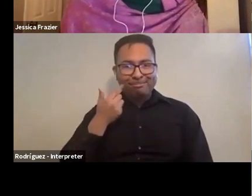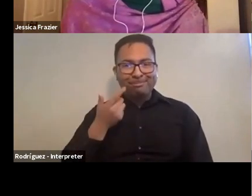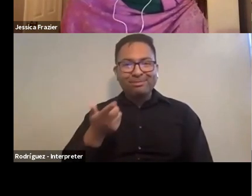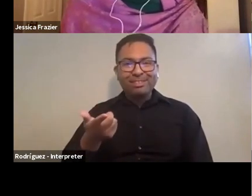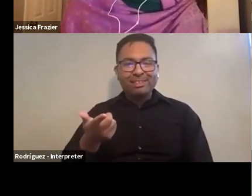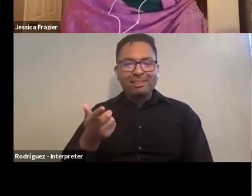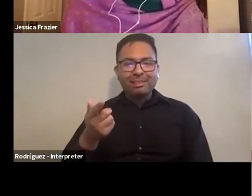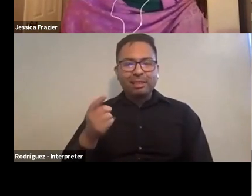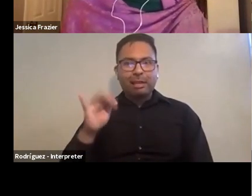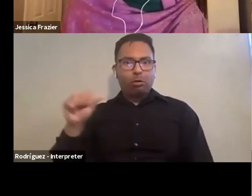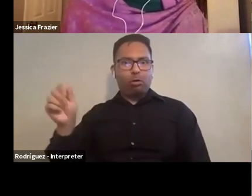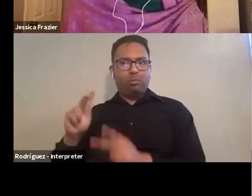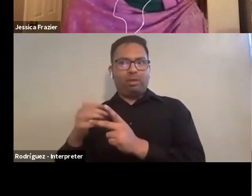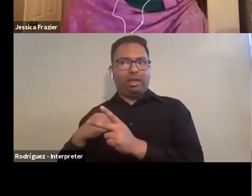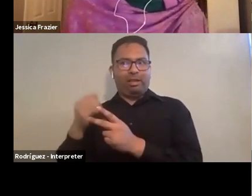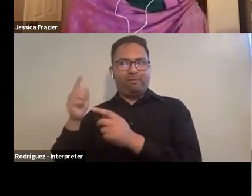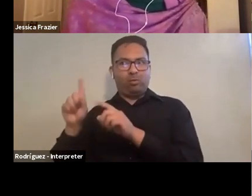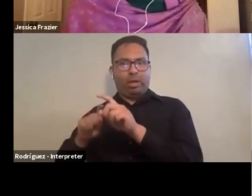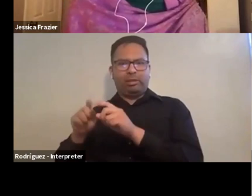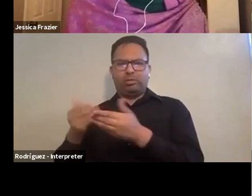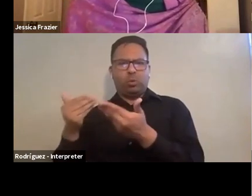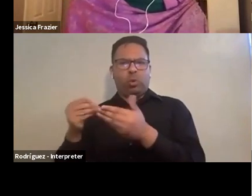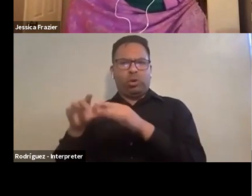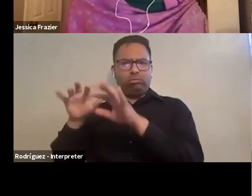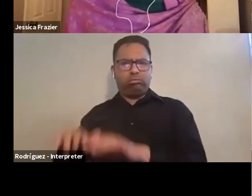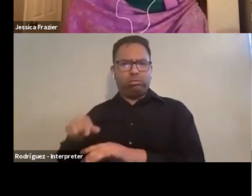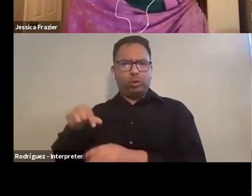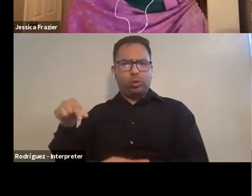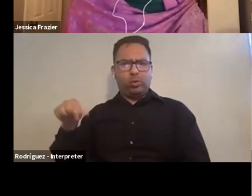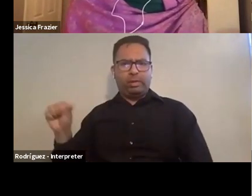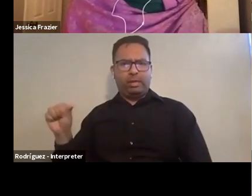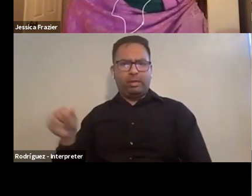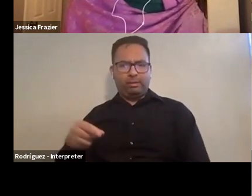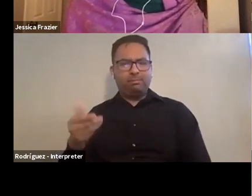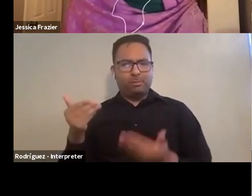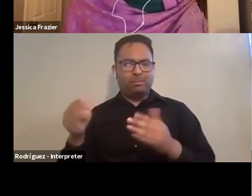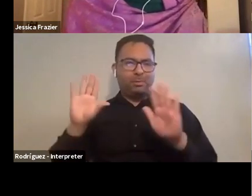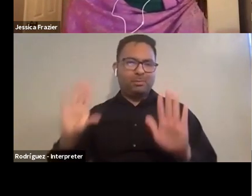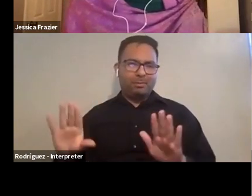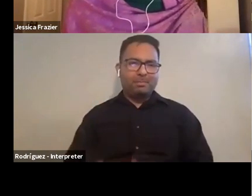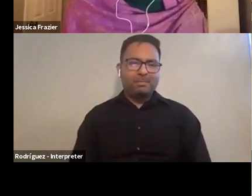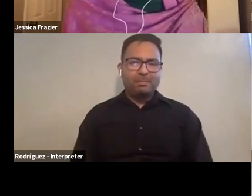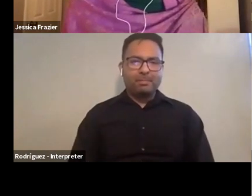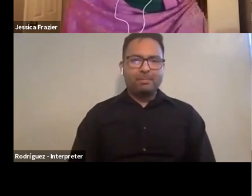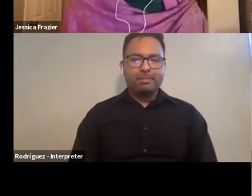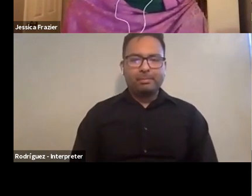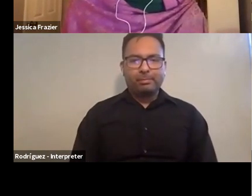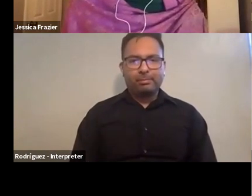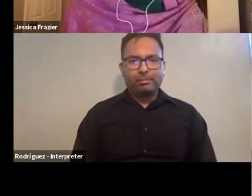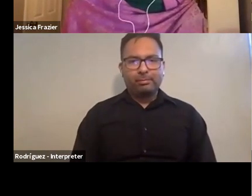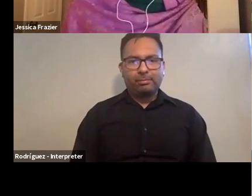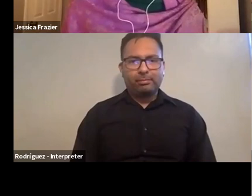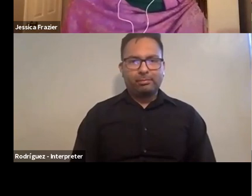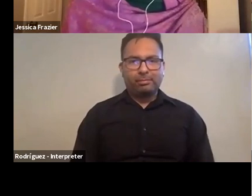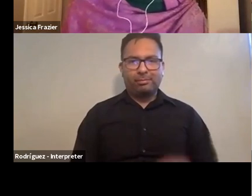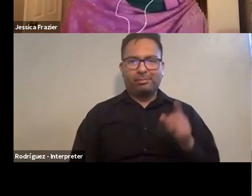have questions, if you put them in the Q&A, that would be great. Could you unmute